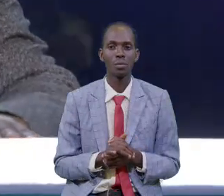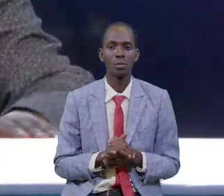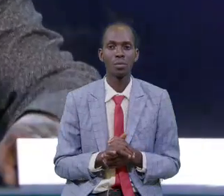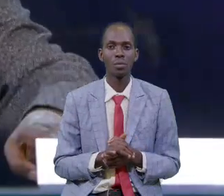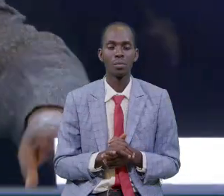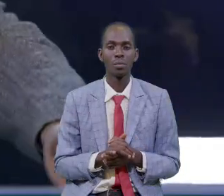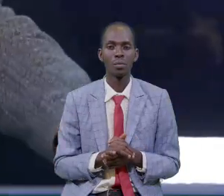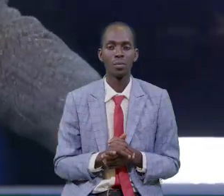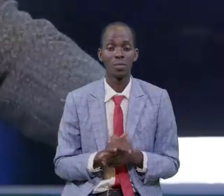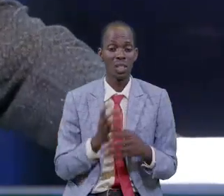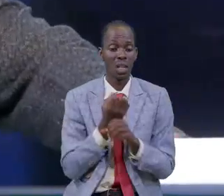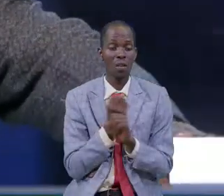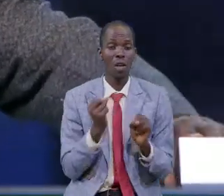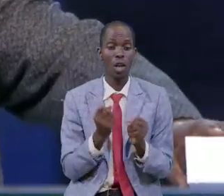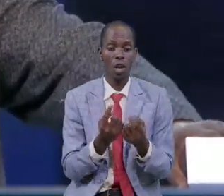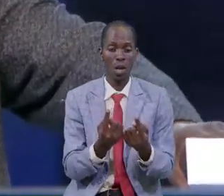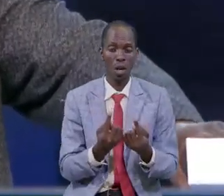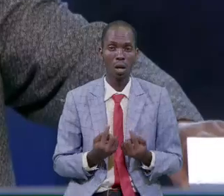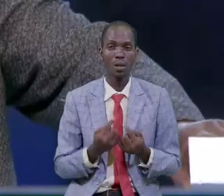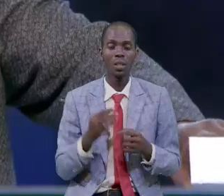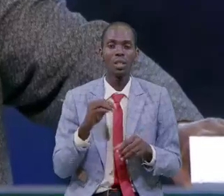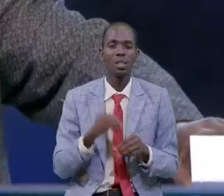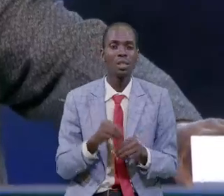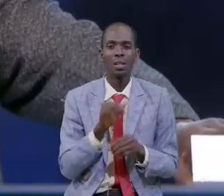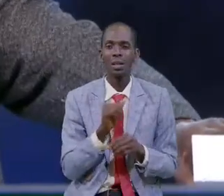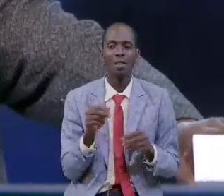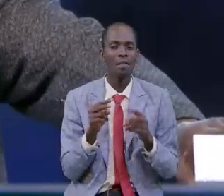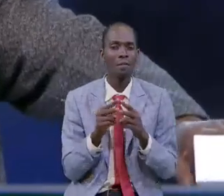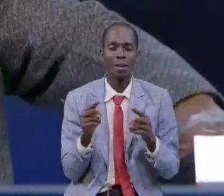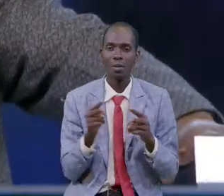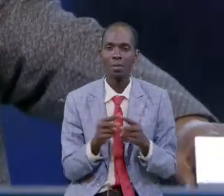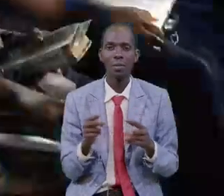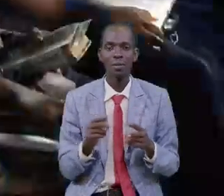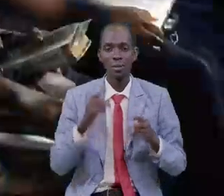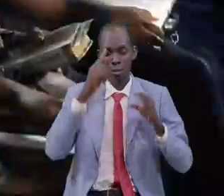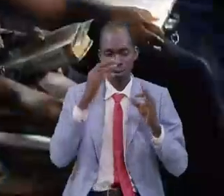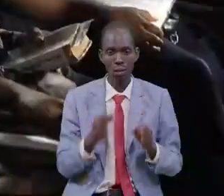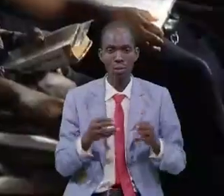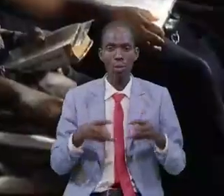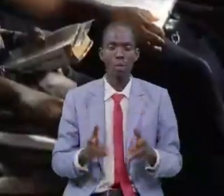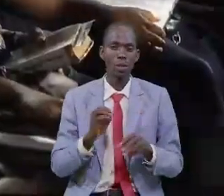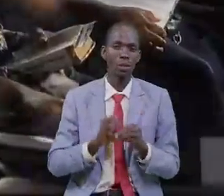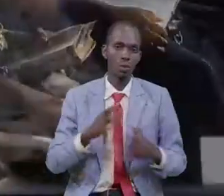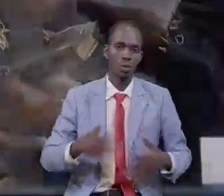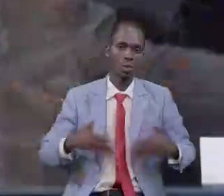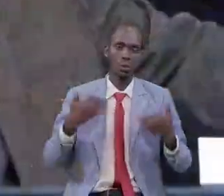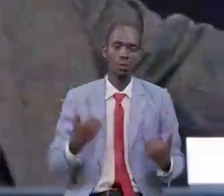Salvation comes in a very definite way tonight in your life.